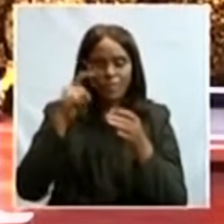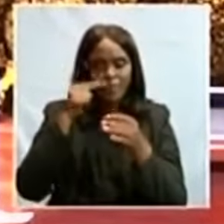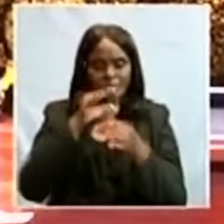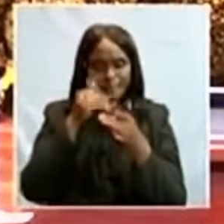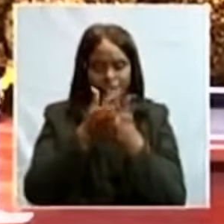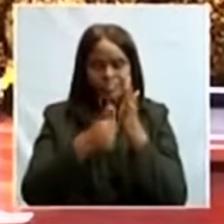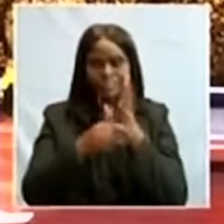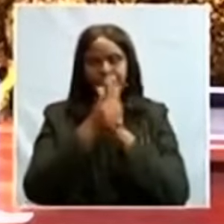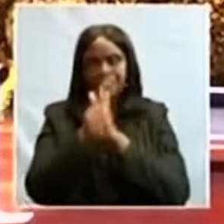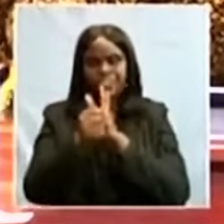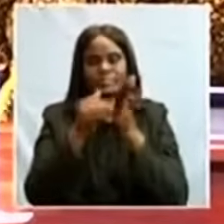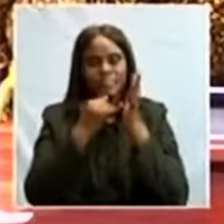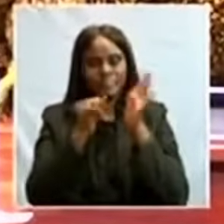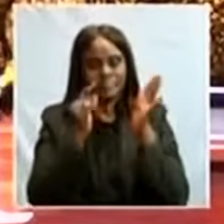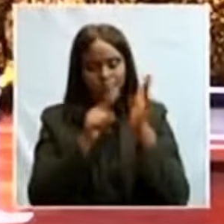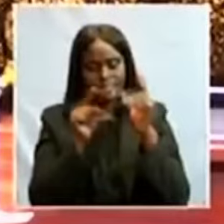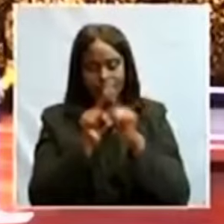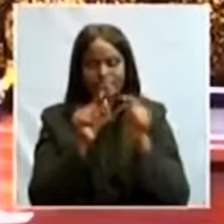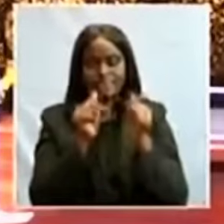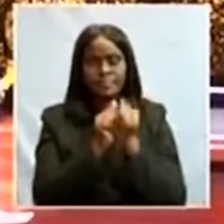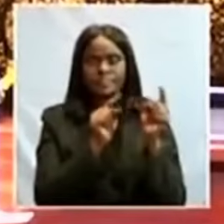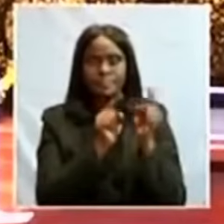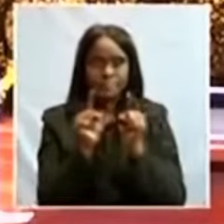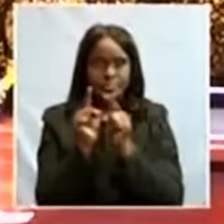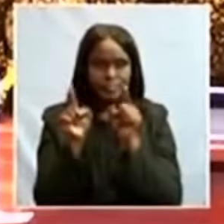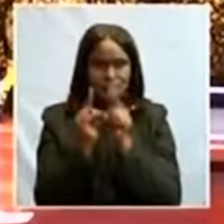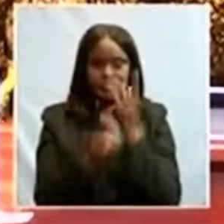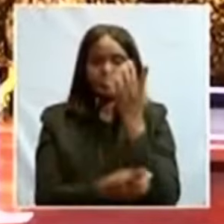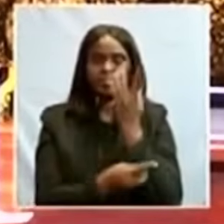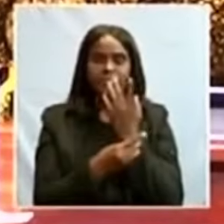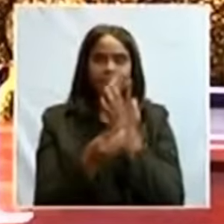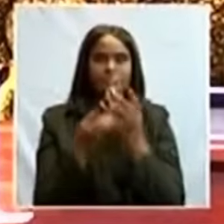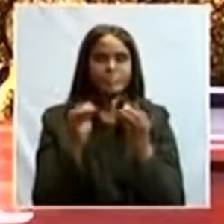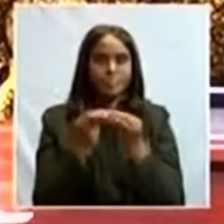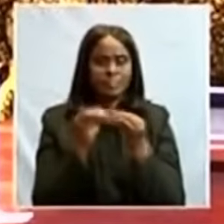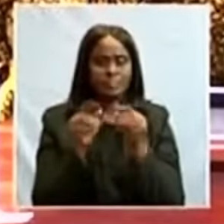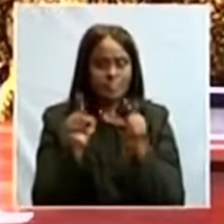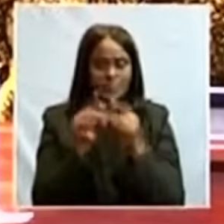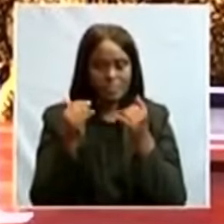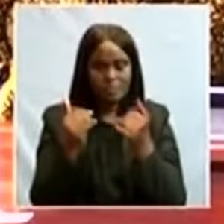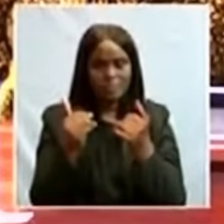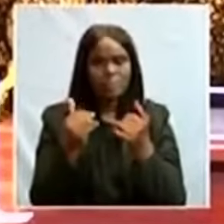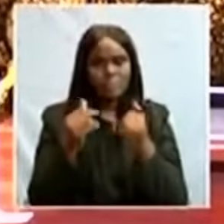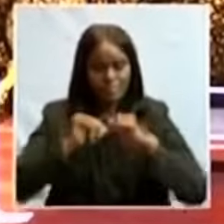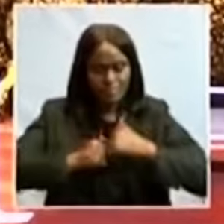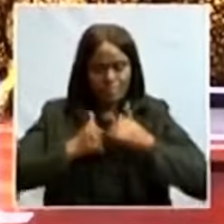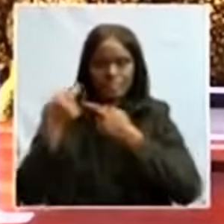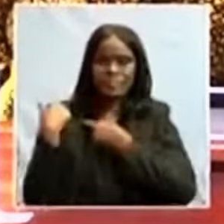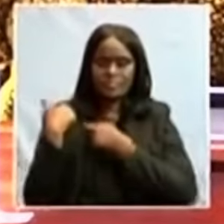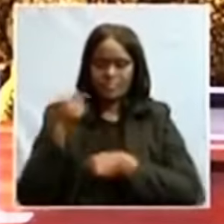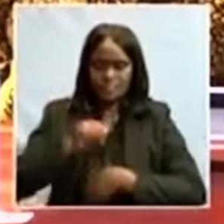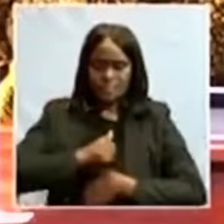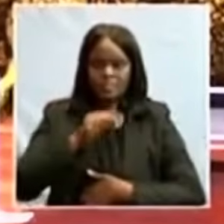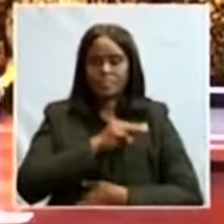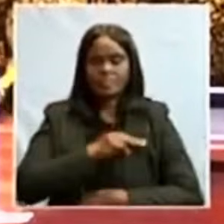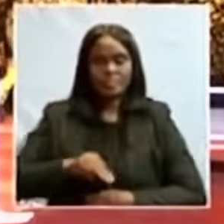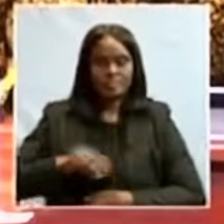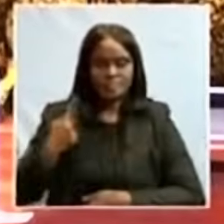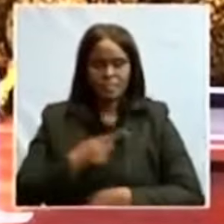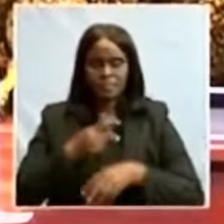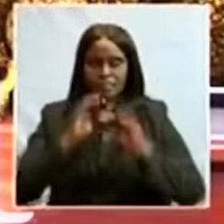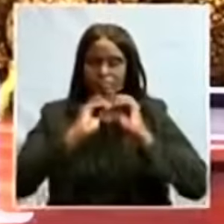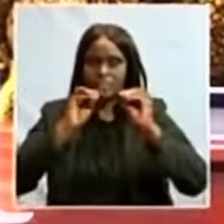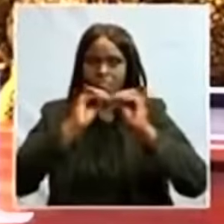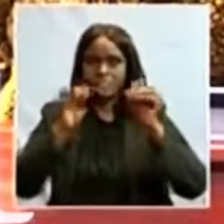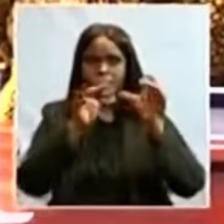talent identification and also development. It is now our task as members of Parliament to sensitize